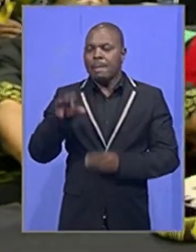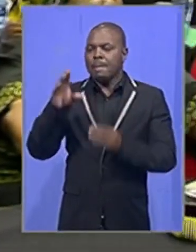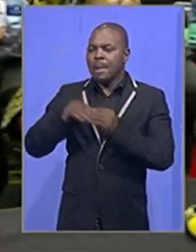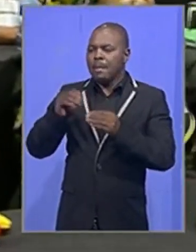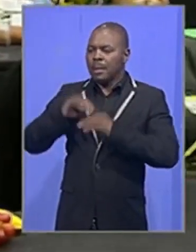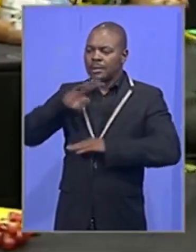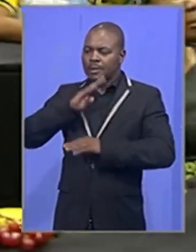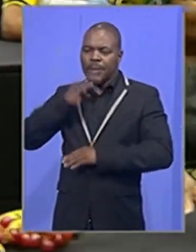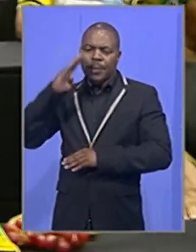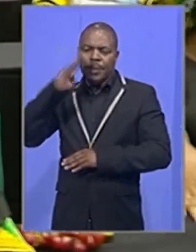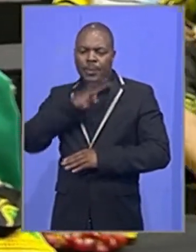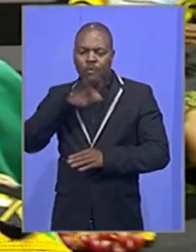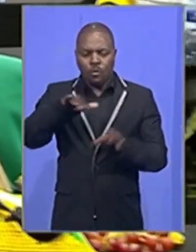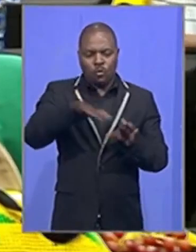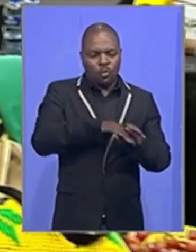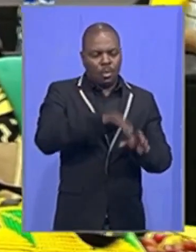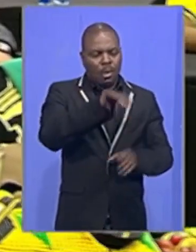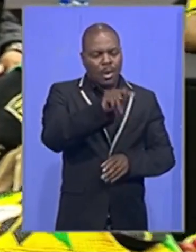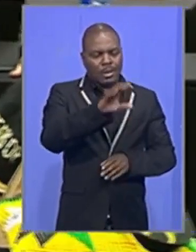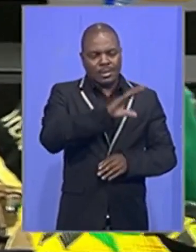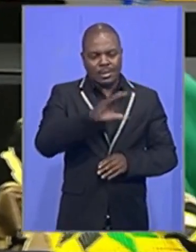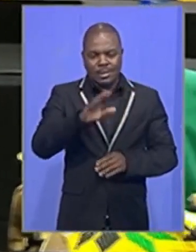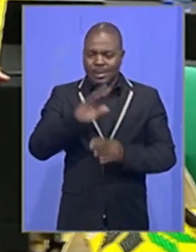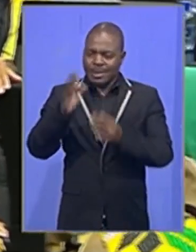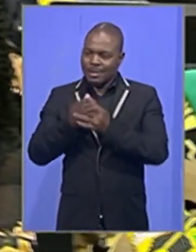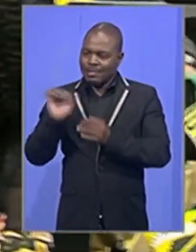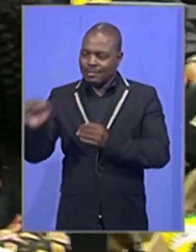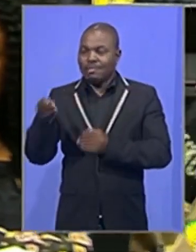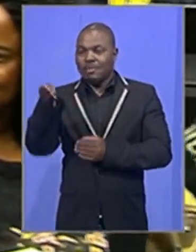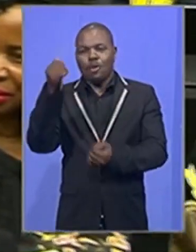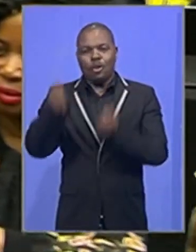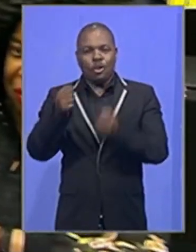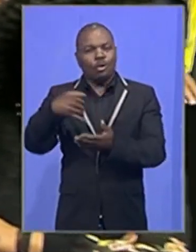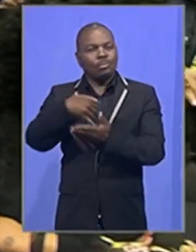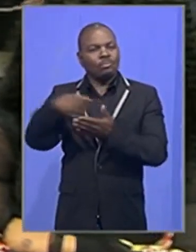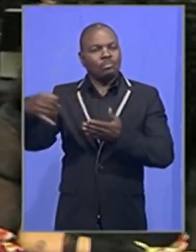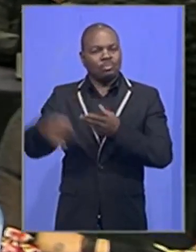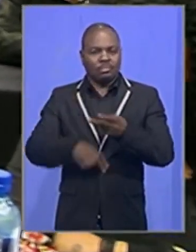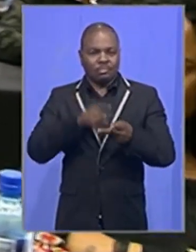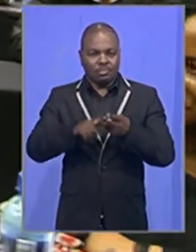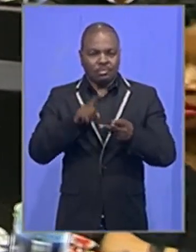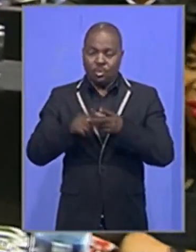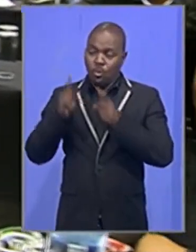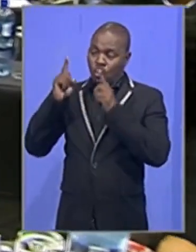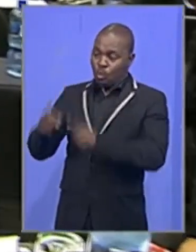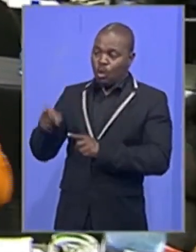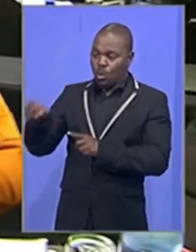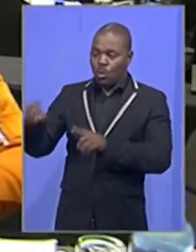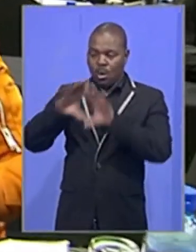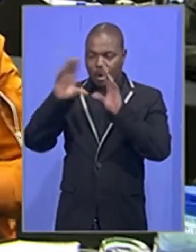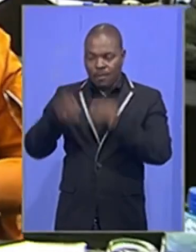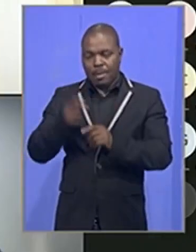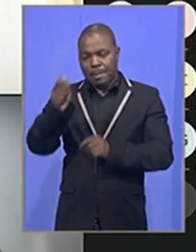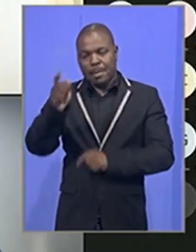la bathongwa ba NEC e hlakotso lenane la dinyewe tsa khotla le ho laelwa hore di lefe ditjeo tsa